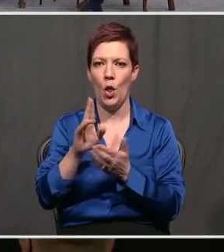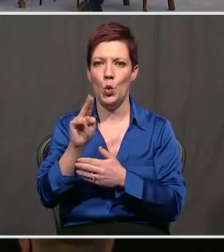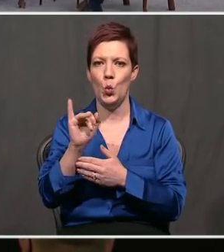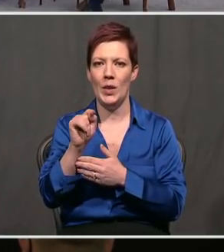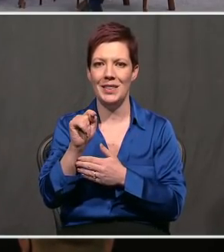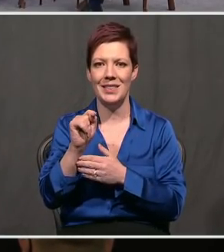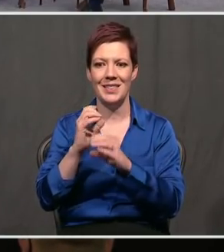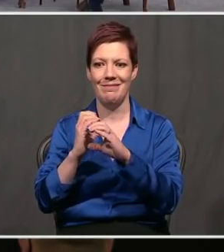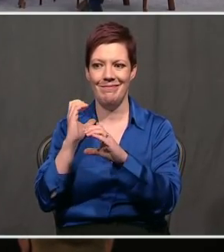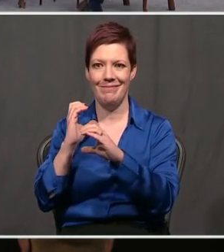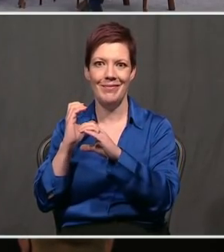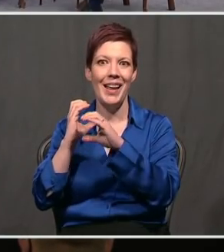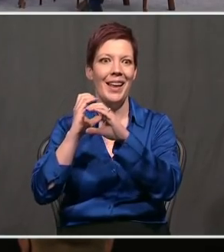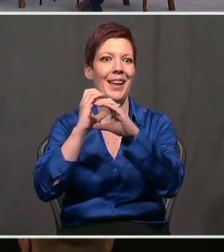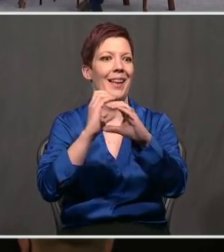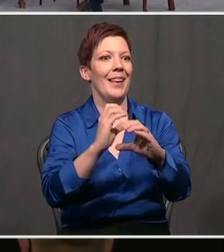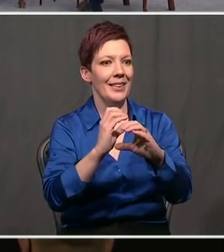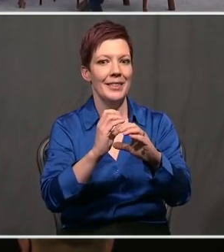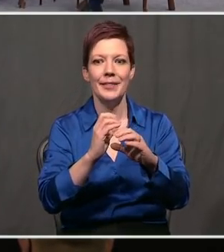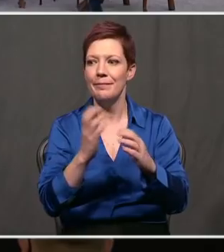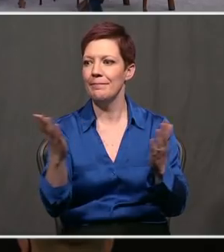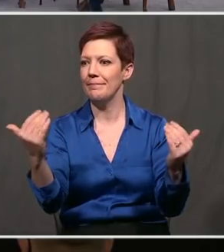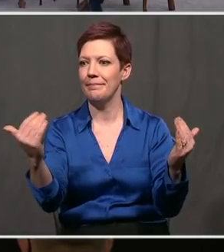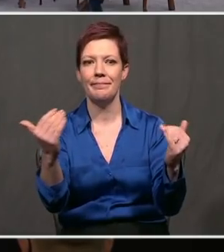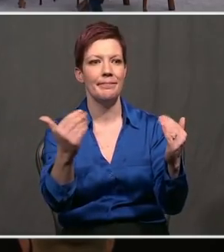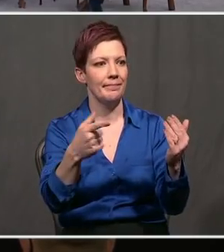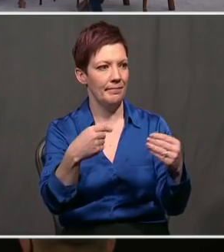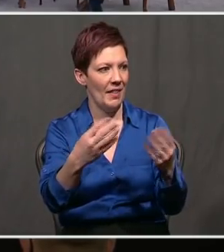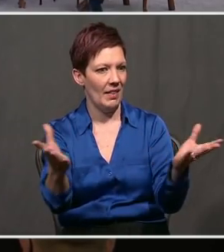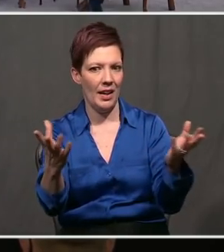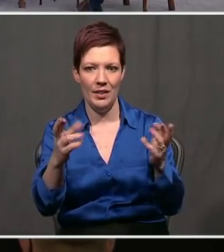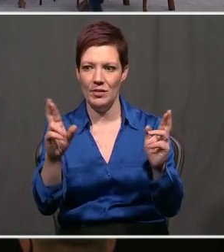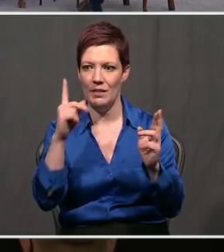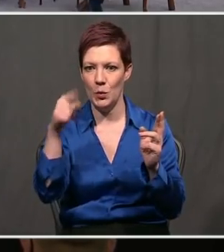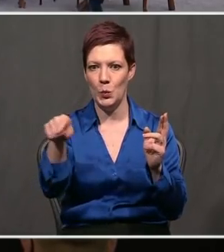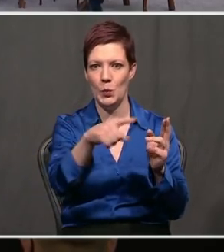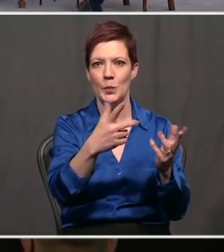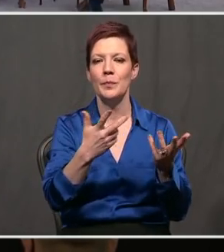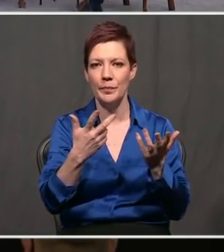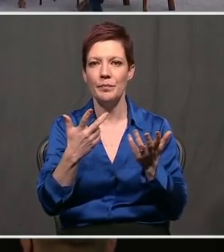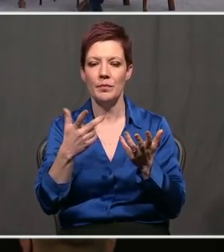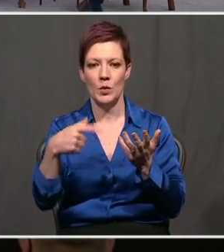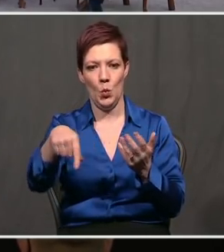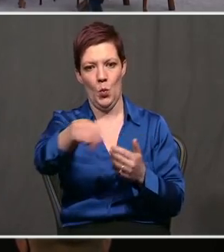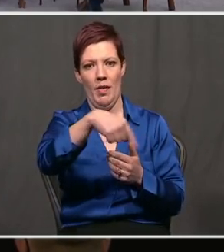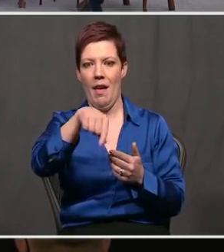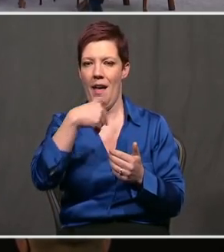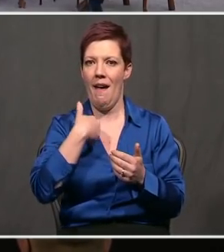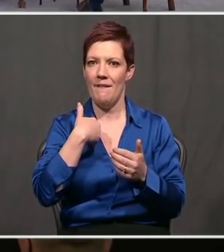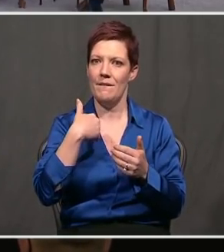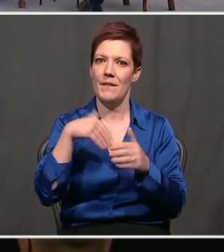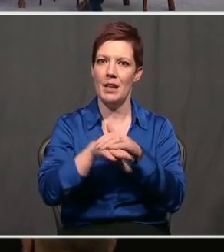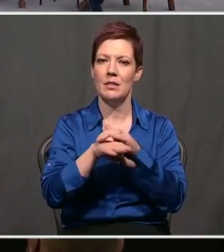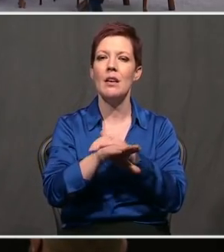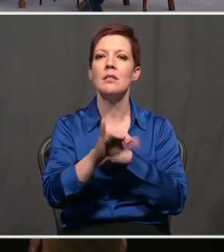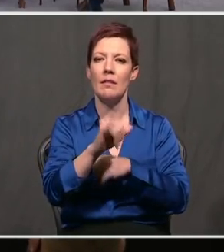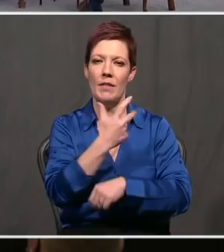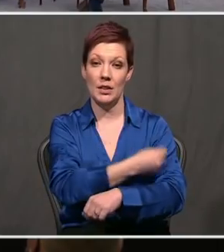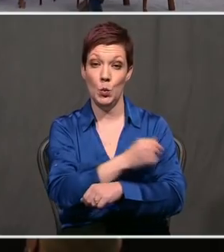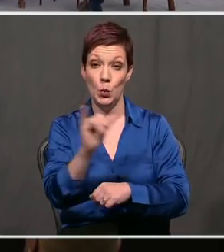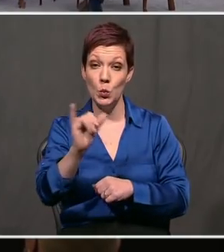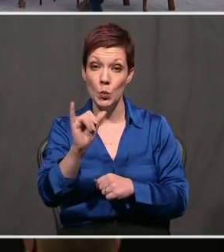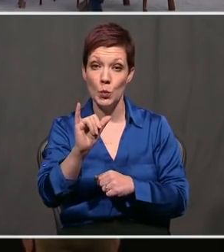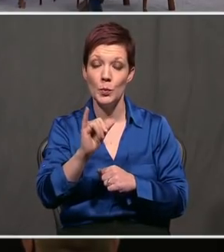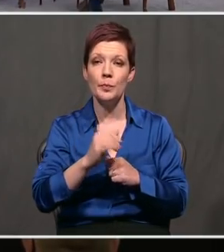people where they are in underserved communities to make sure that they will have access to these vaccines also. And we'll be making clear exactly one thing